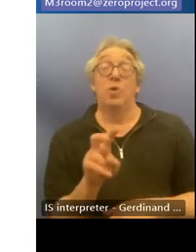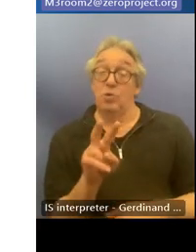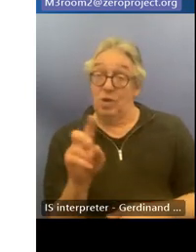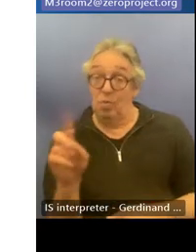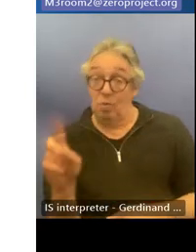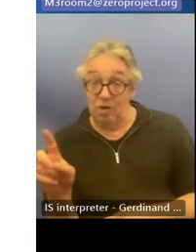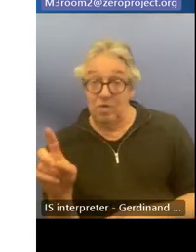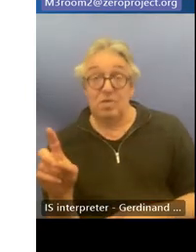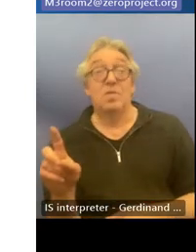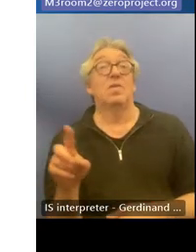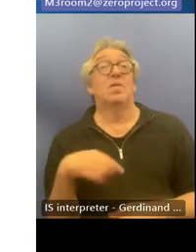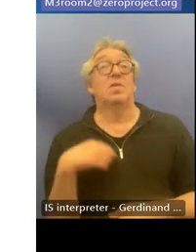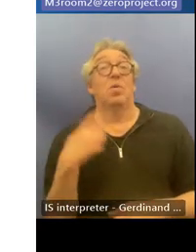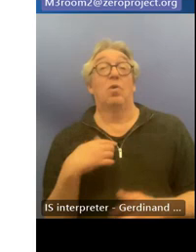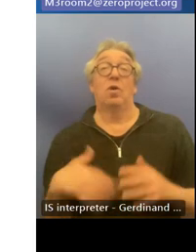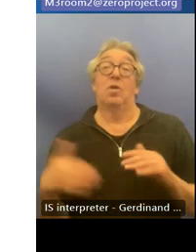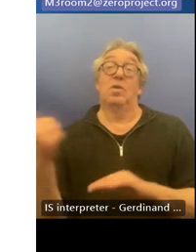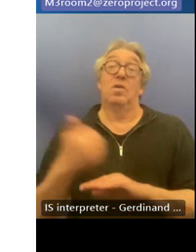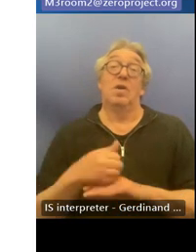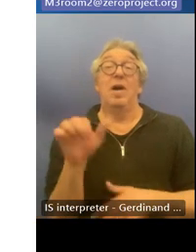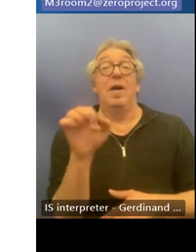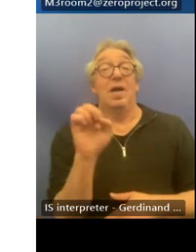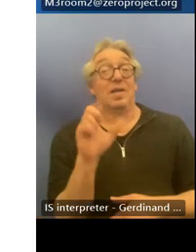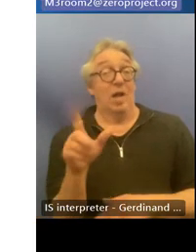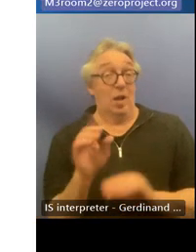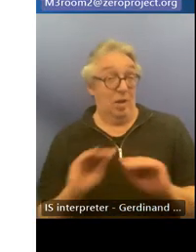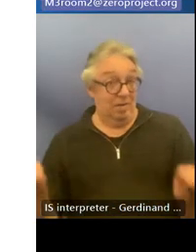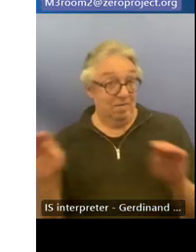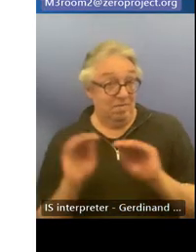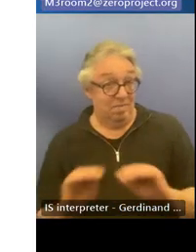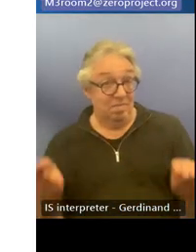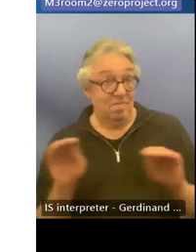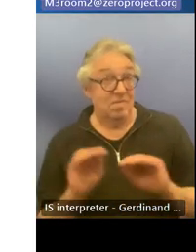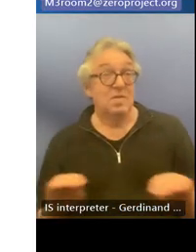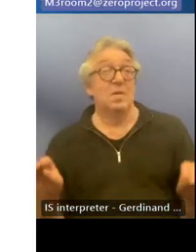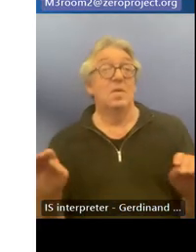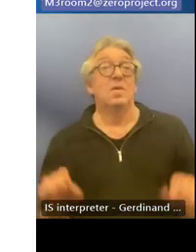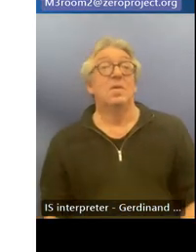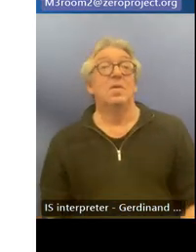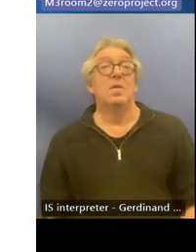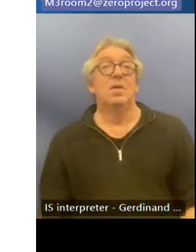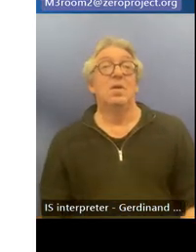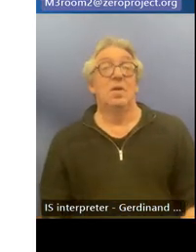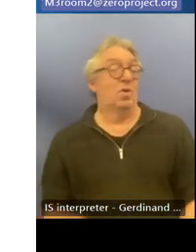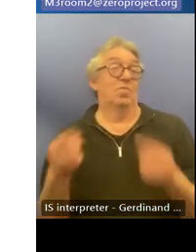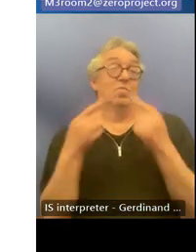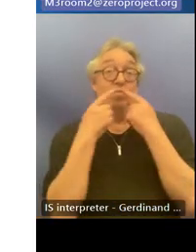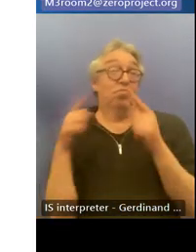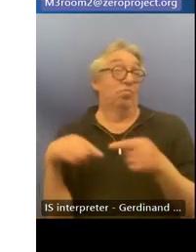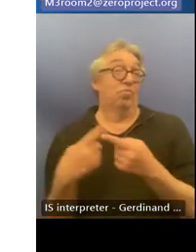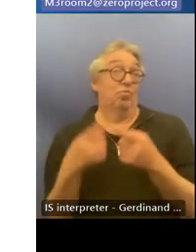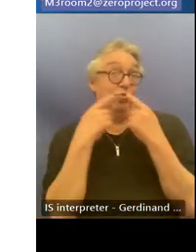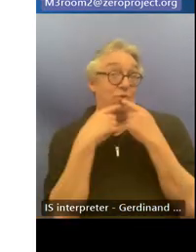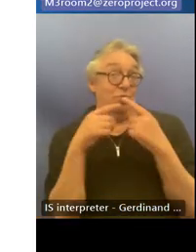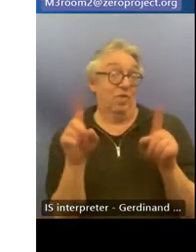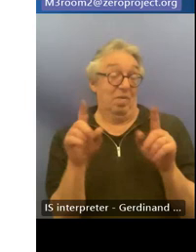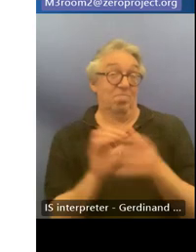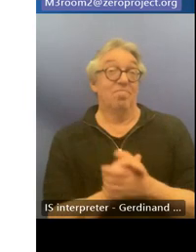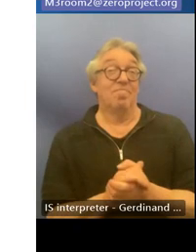released our American Sign Language course, which has been our most successful so far because the most users,